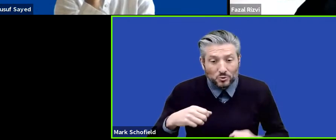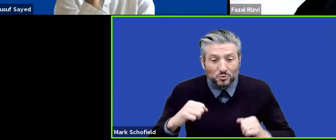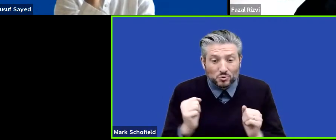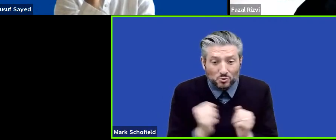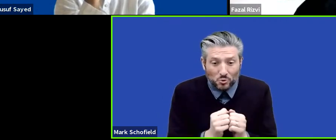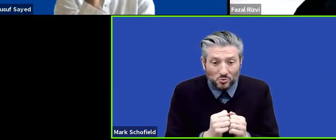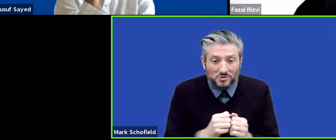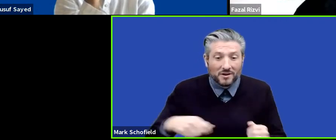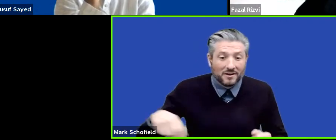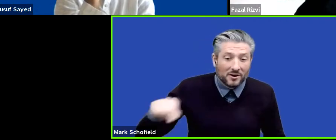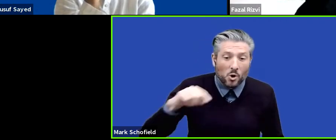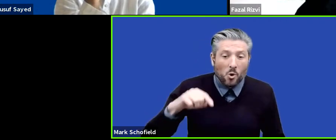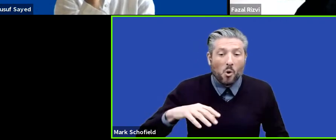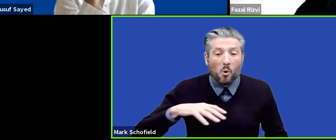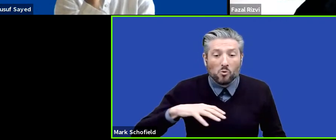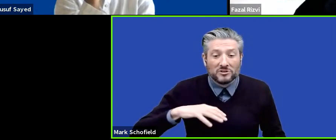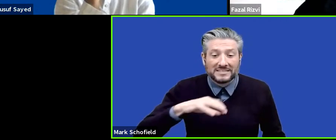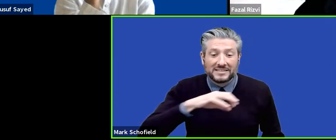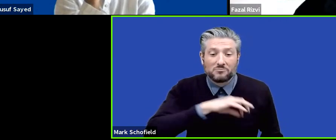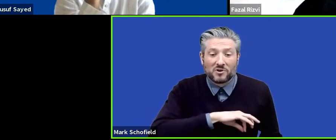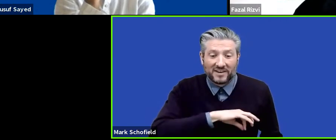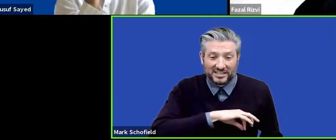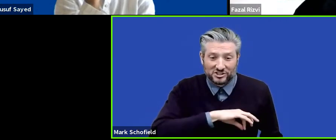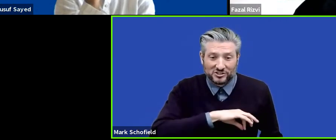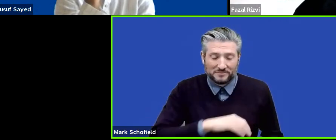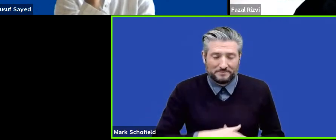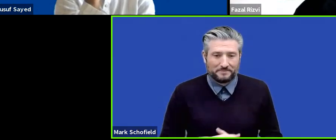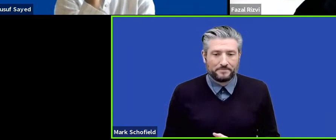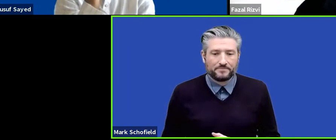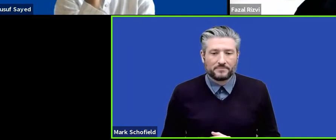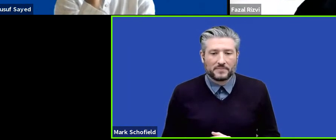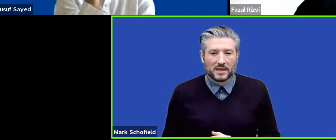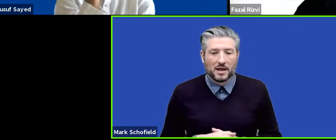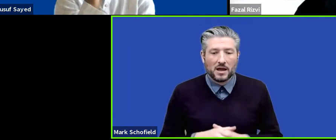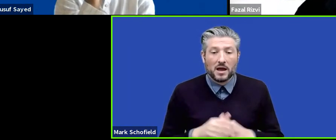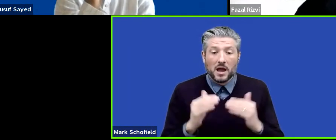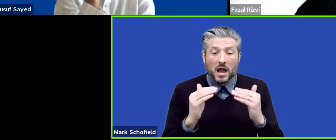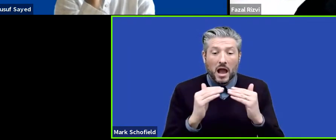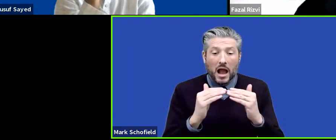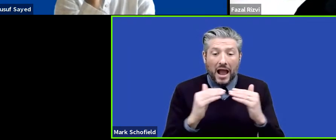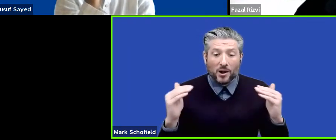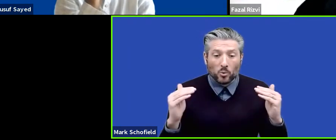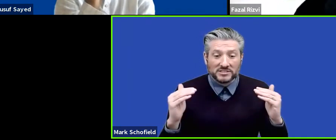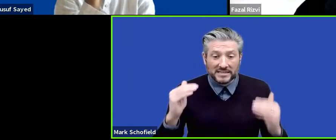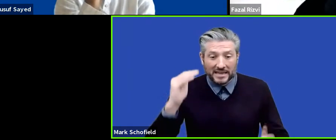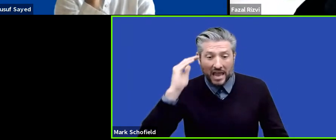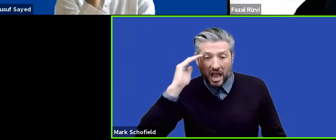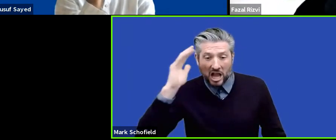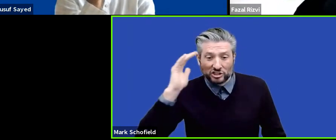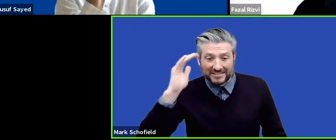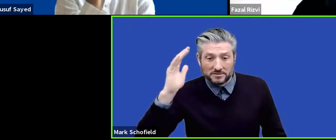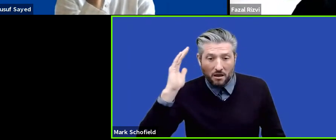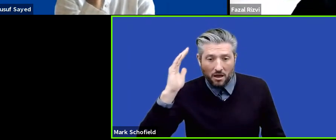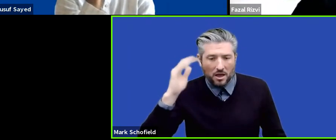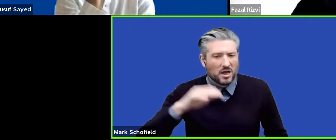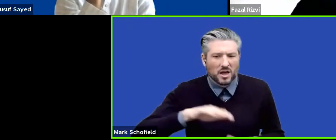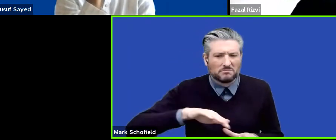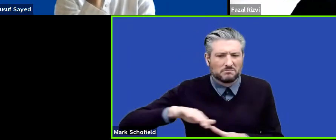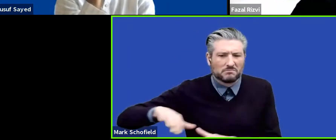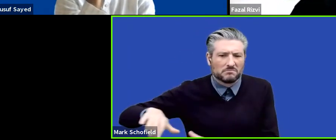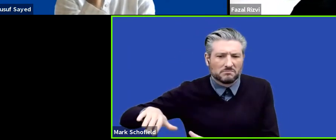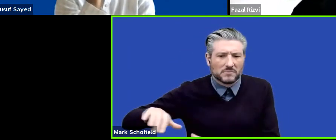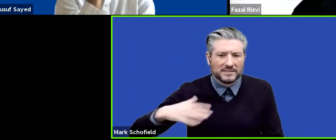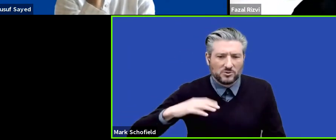privileged. The equity agenda has clearly been sidelined, and the evidence is now coming in, and we